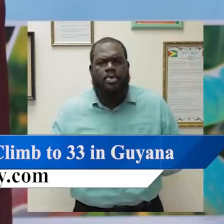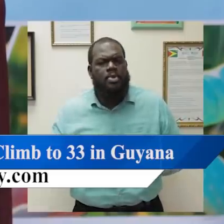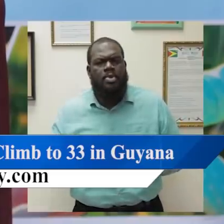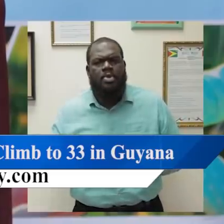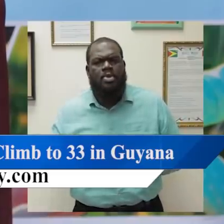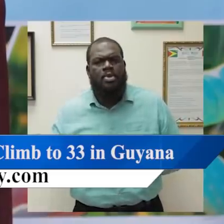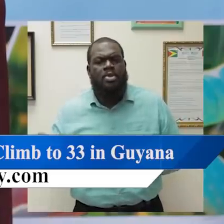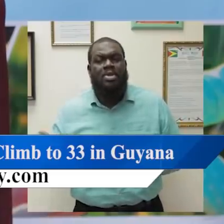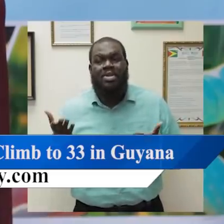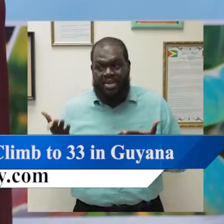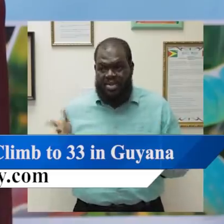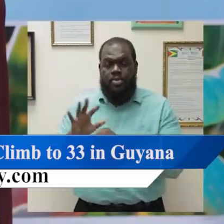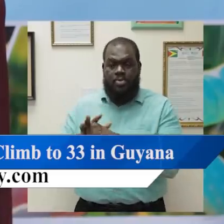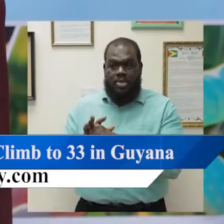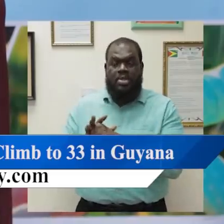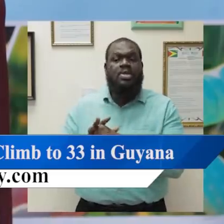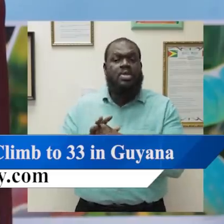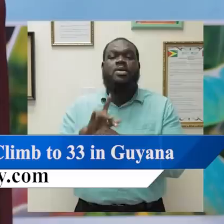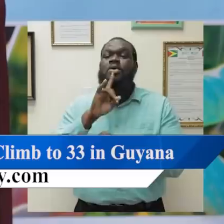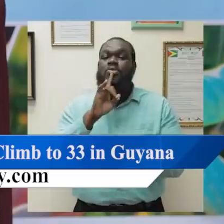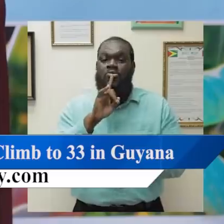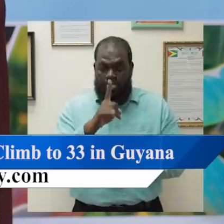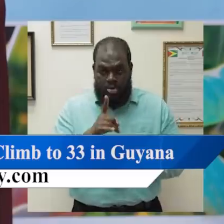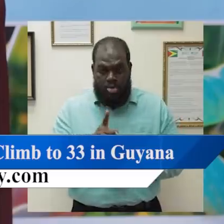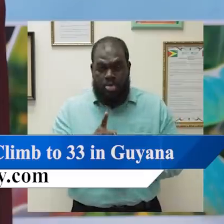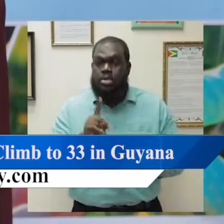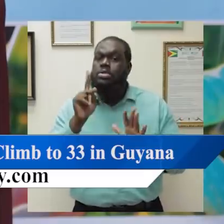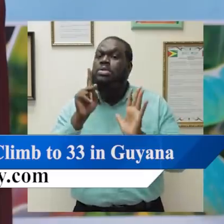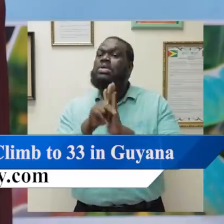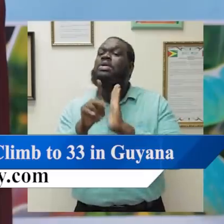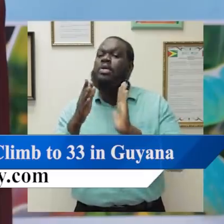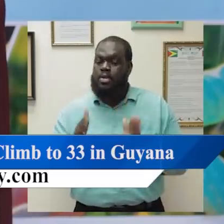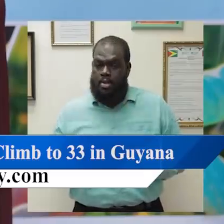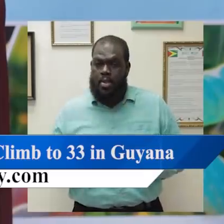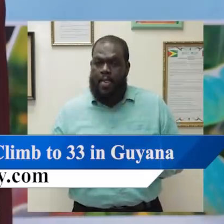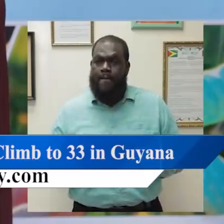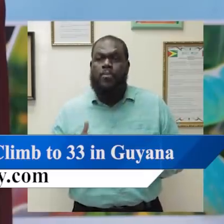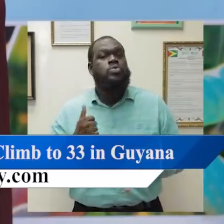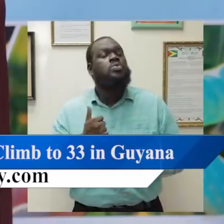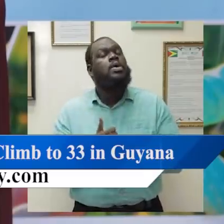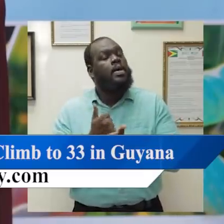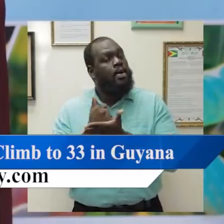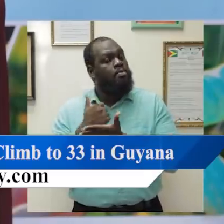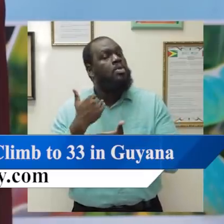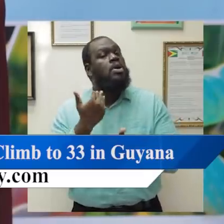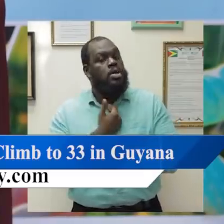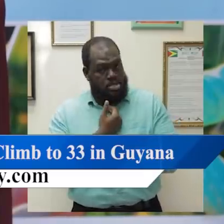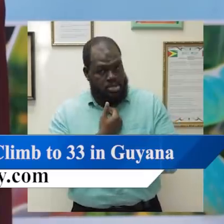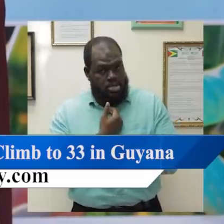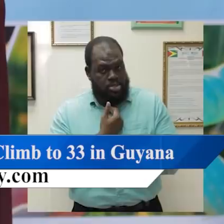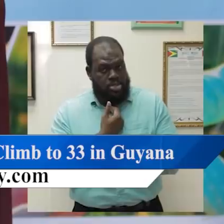COVID-19 is real, friends, and it's a killer. So help us to help you stay